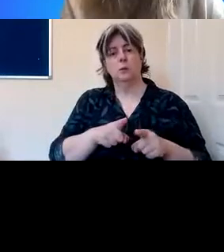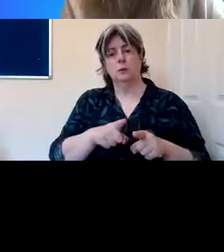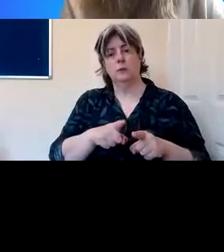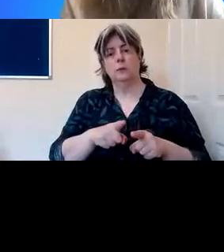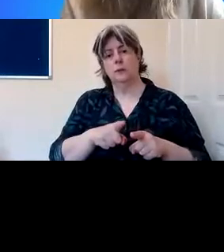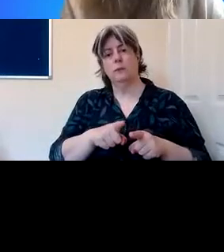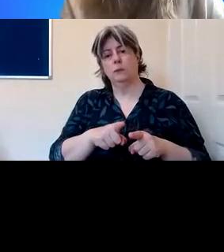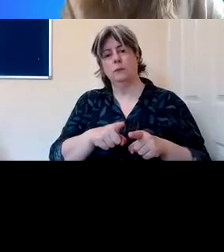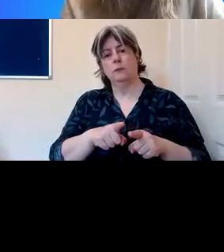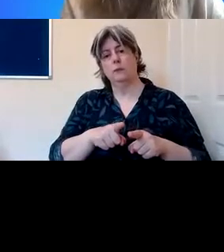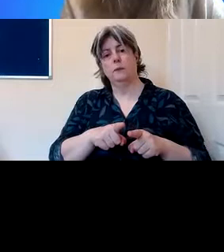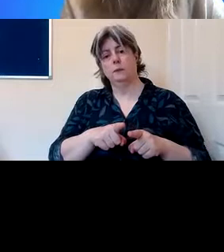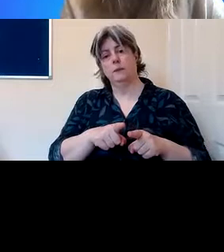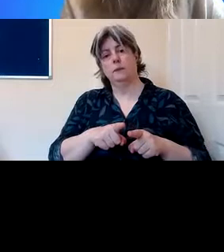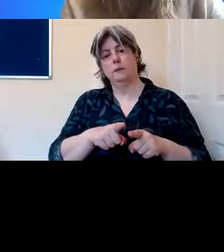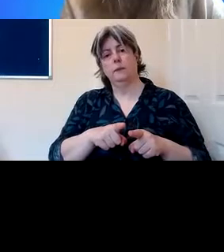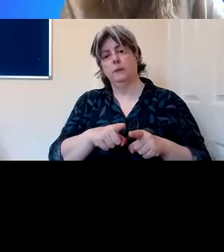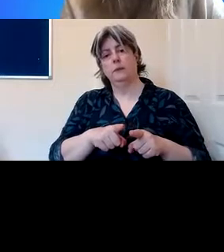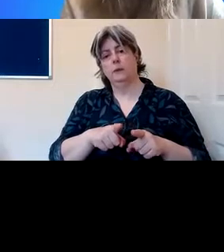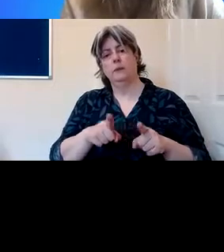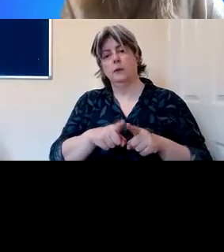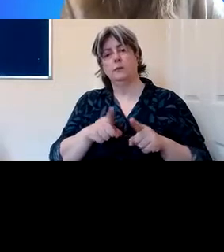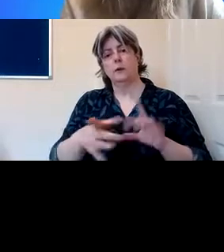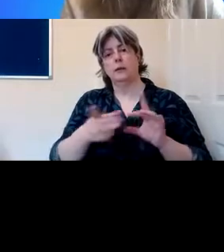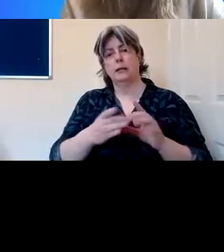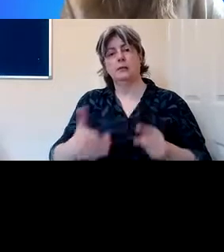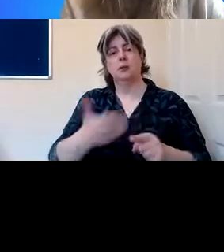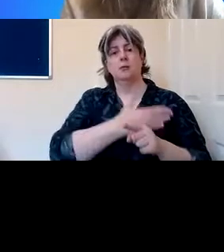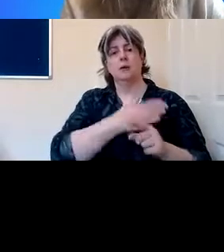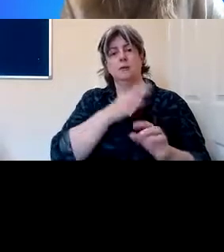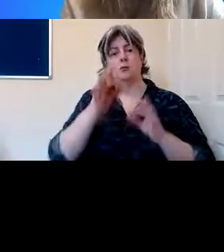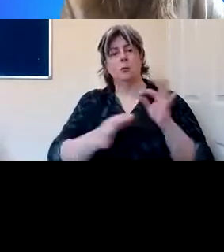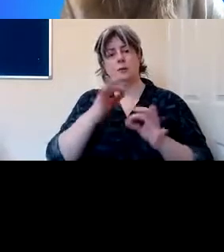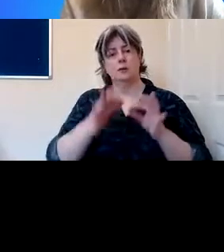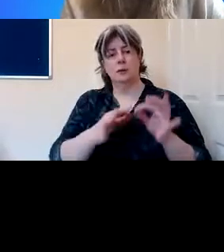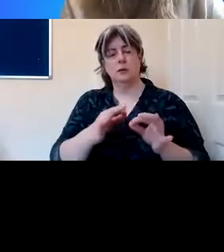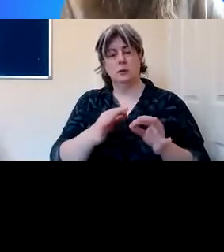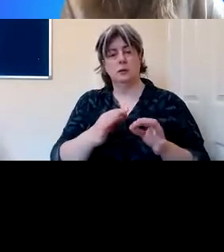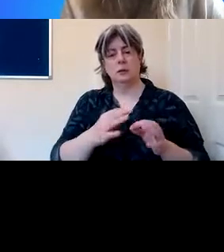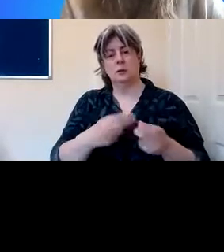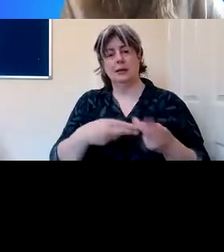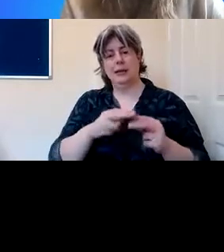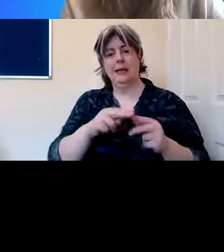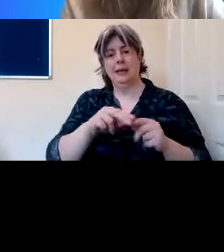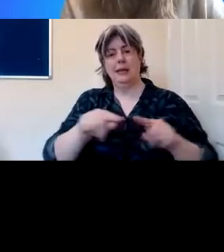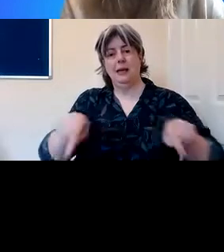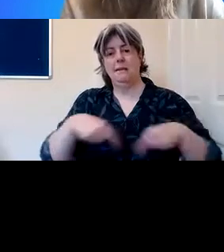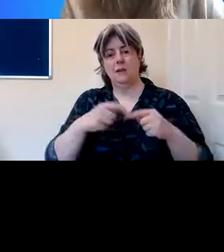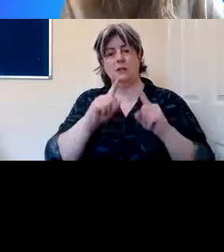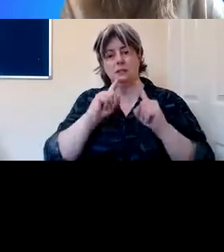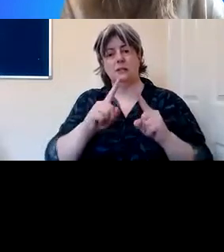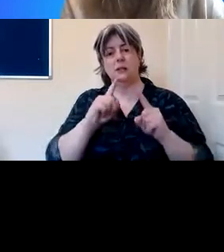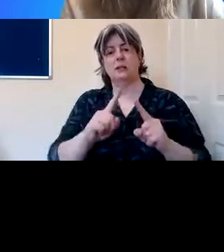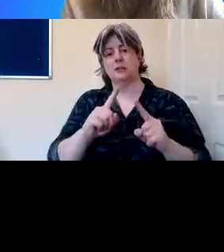And I just think that it also comes back to the previous question that was asked as well about if our teachers and especially our leaders are